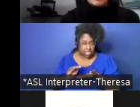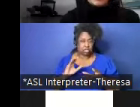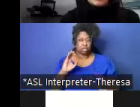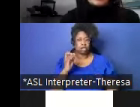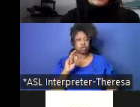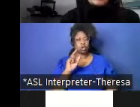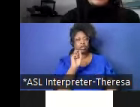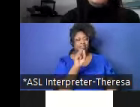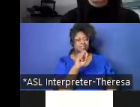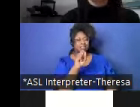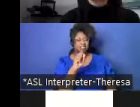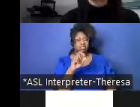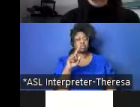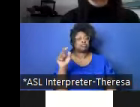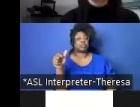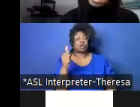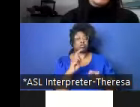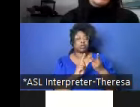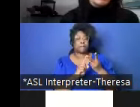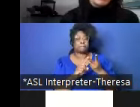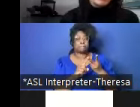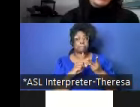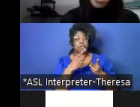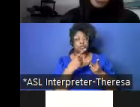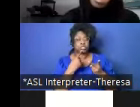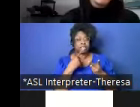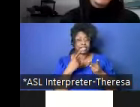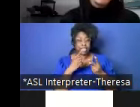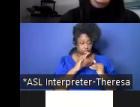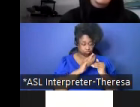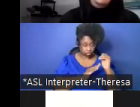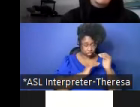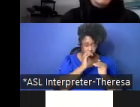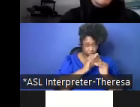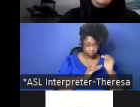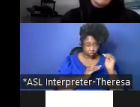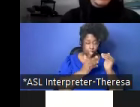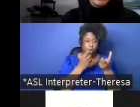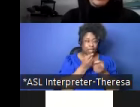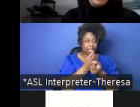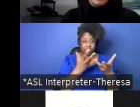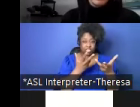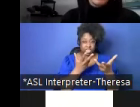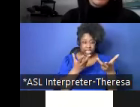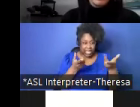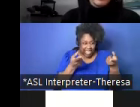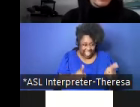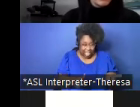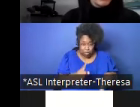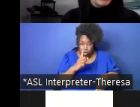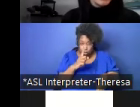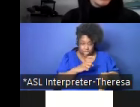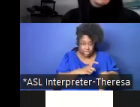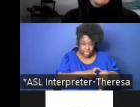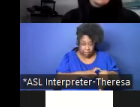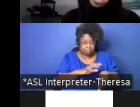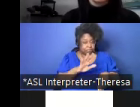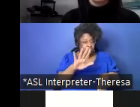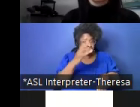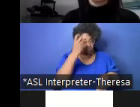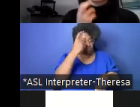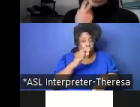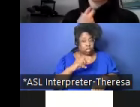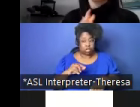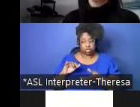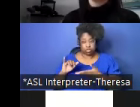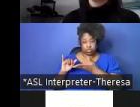saying about coordinating the construction so that everything gets done at one time. New York City, where